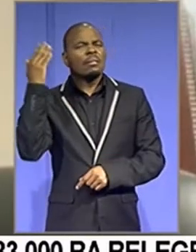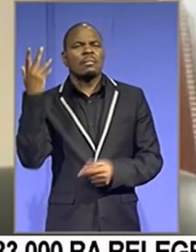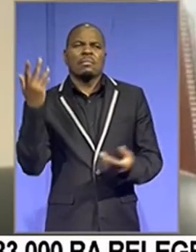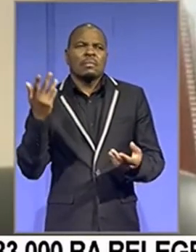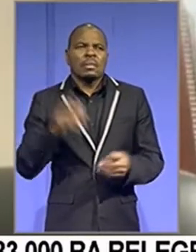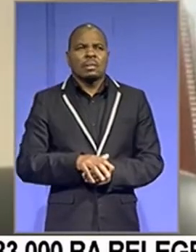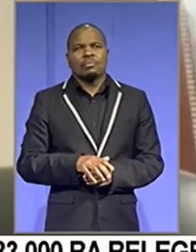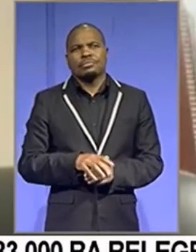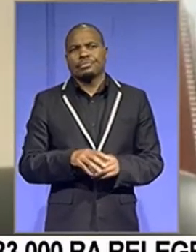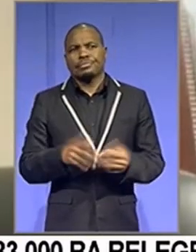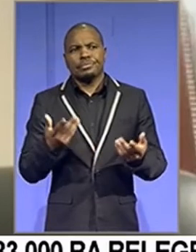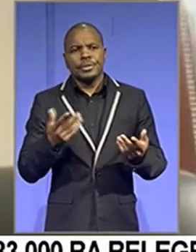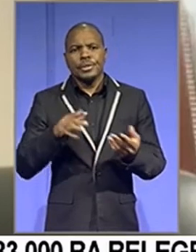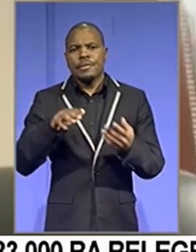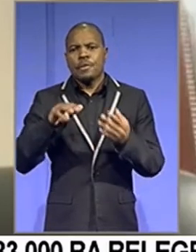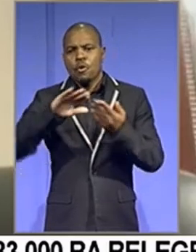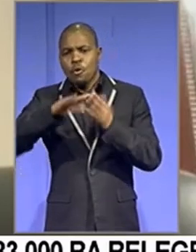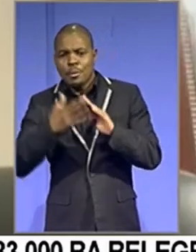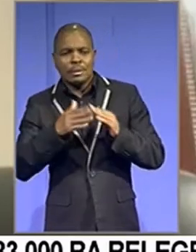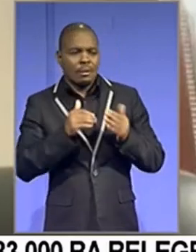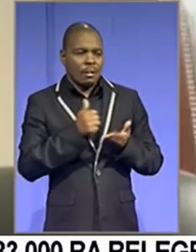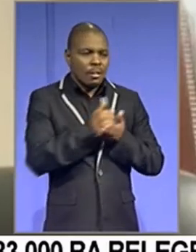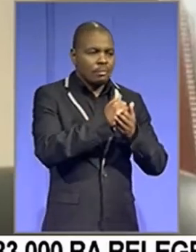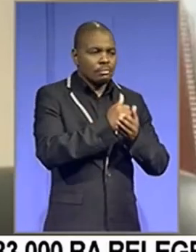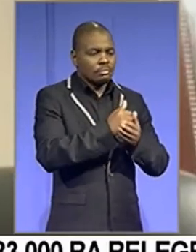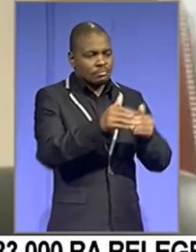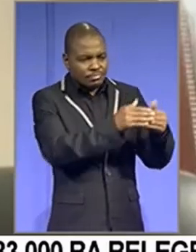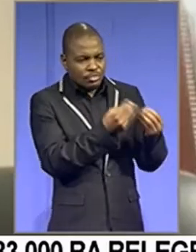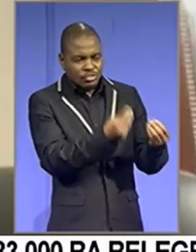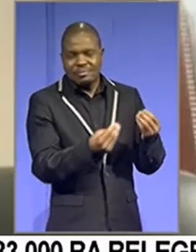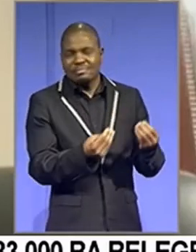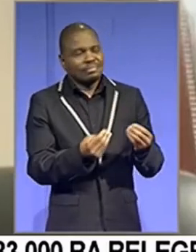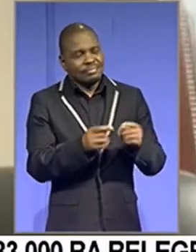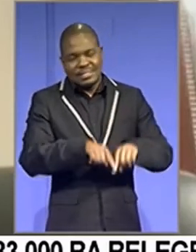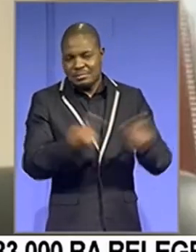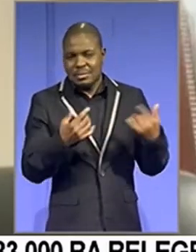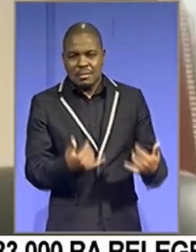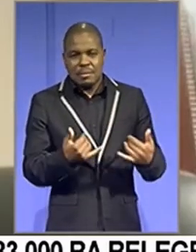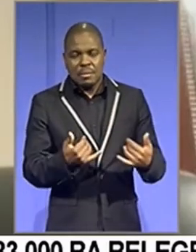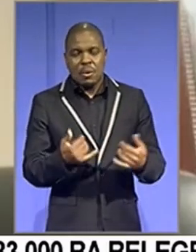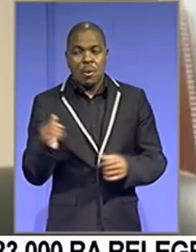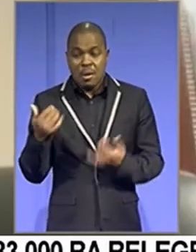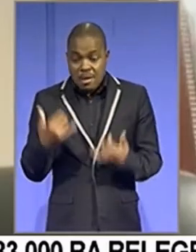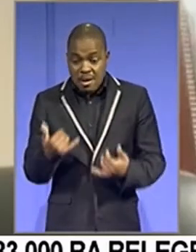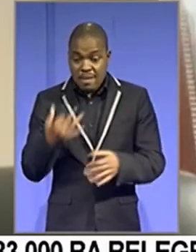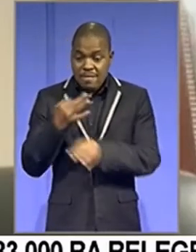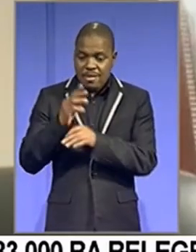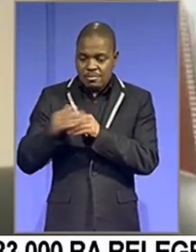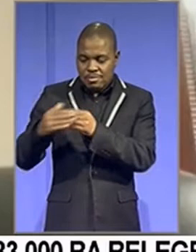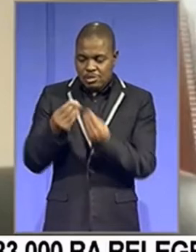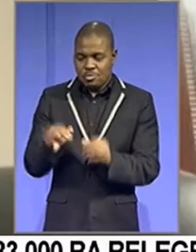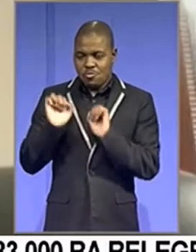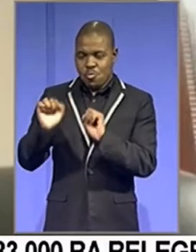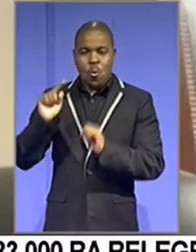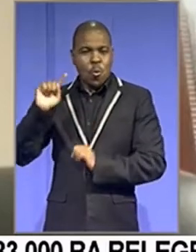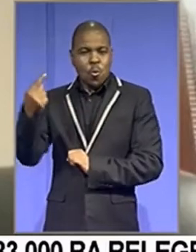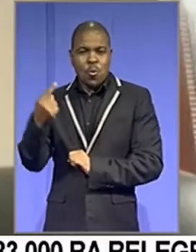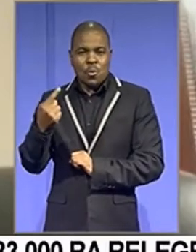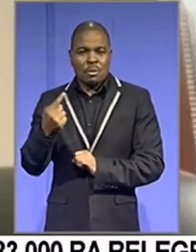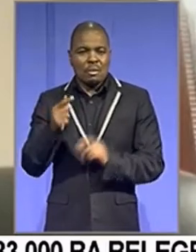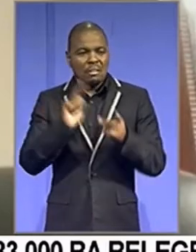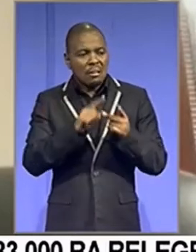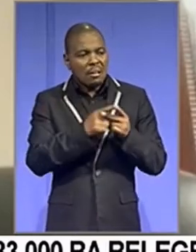mo ne ba re it takes a village go godisa ngwana. Motswadi yo mongwe le mongwe o lebeletse bana ba gae fela, therefore bana ba bangwe